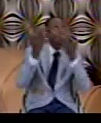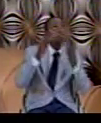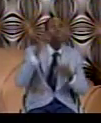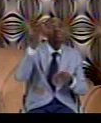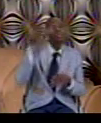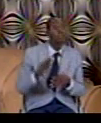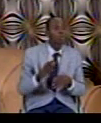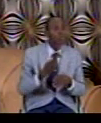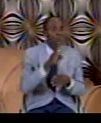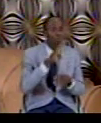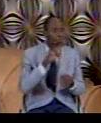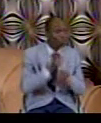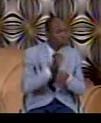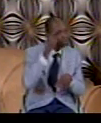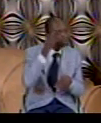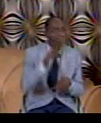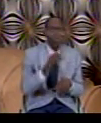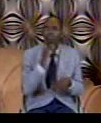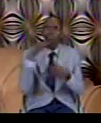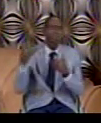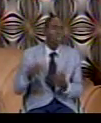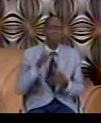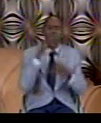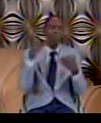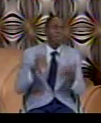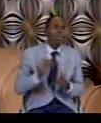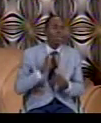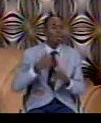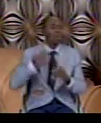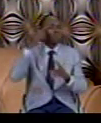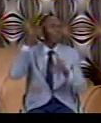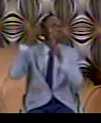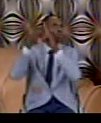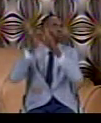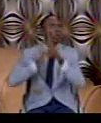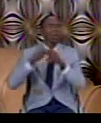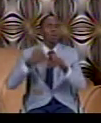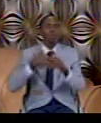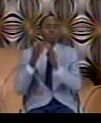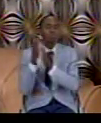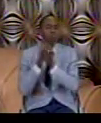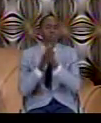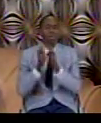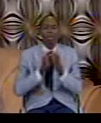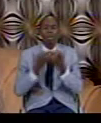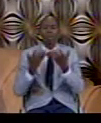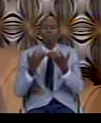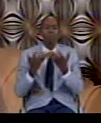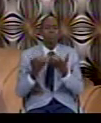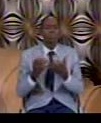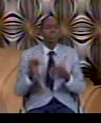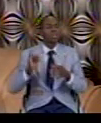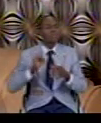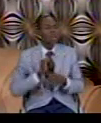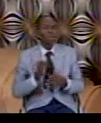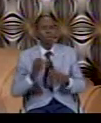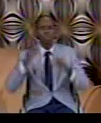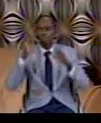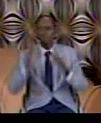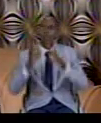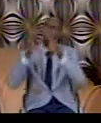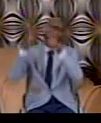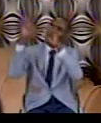says, not now, not now. I have a goal. I have an ambition. I have something. I must grab that